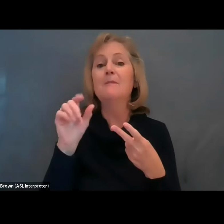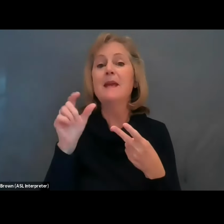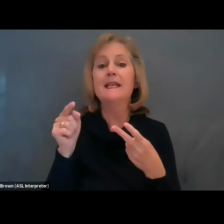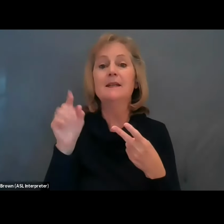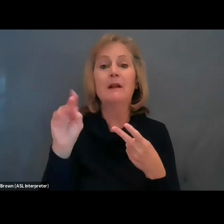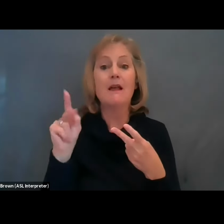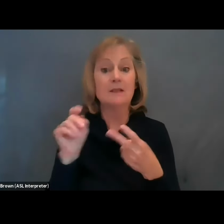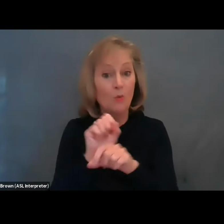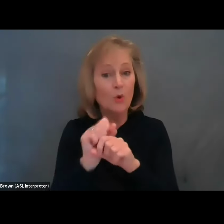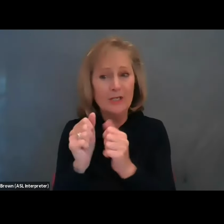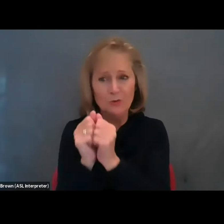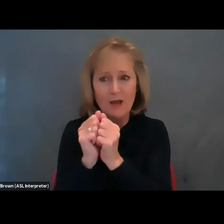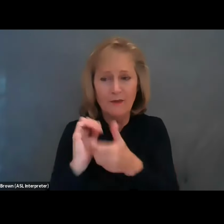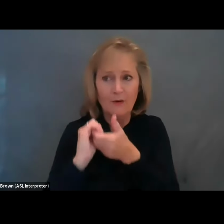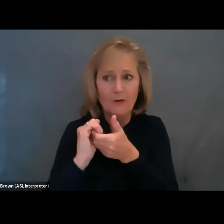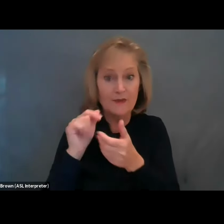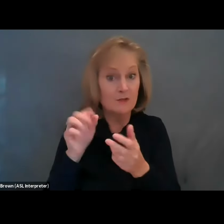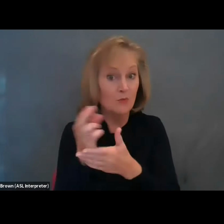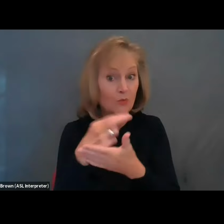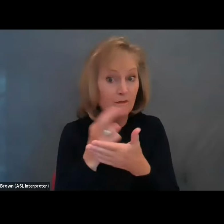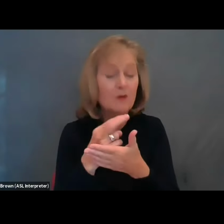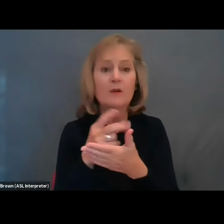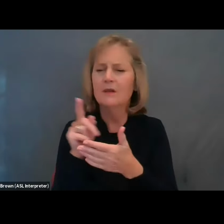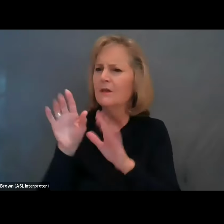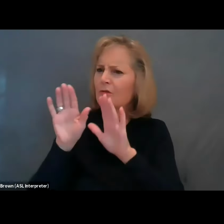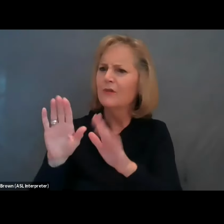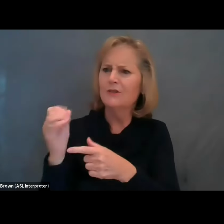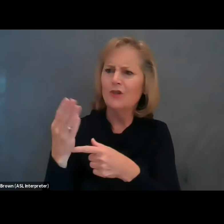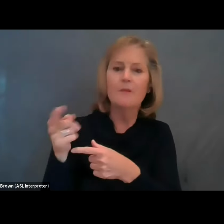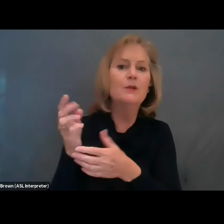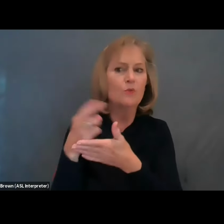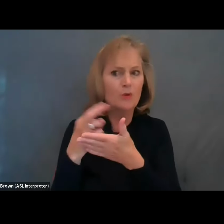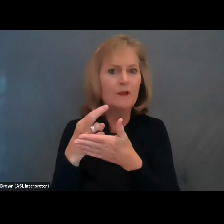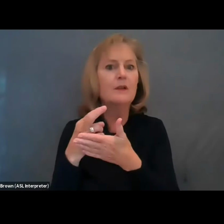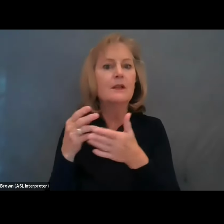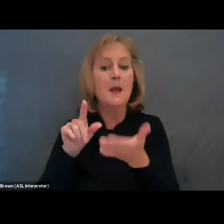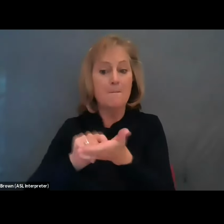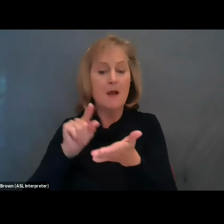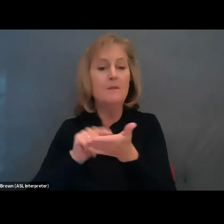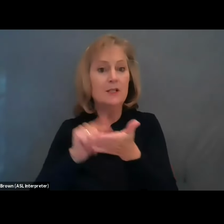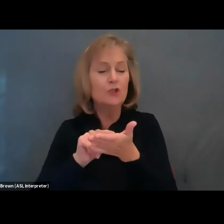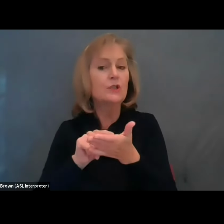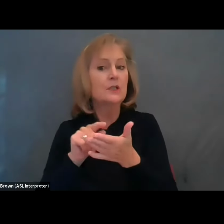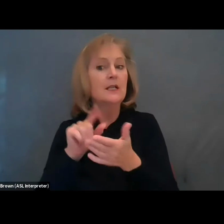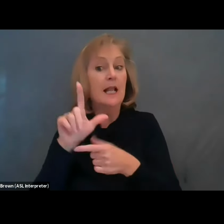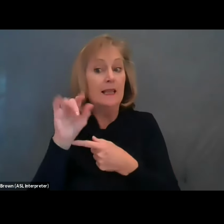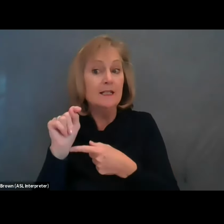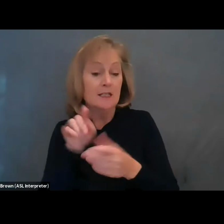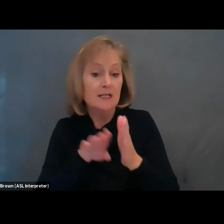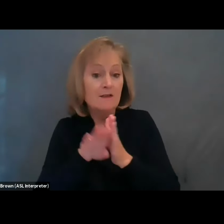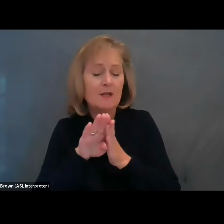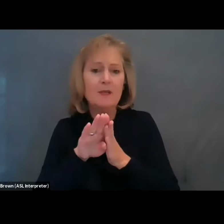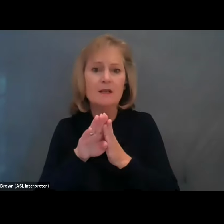us on this literature review. They did a great job in reviewing the published and great literature and developing a